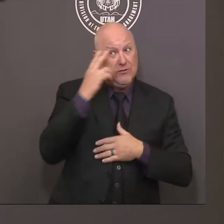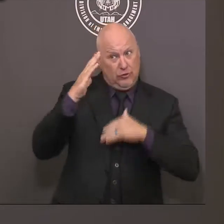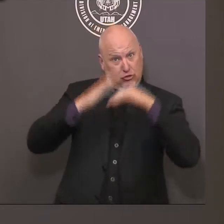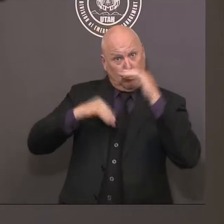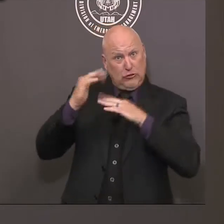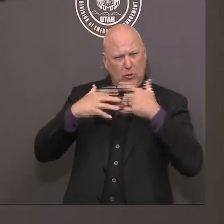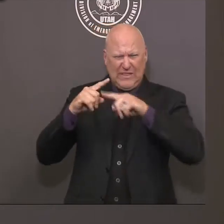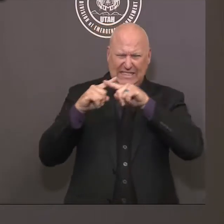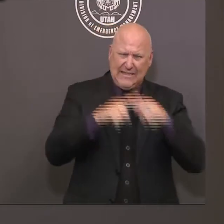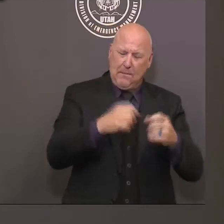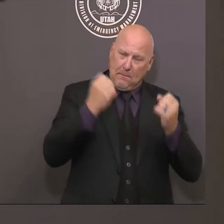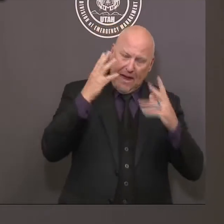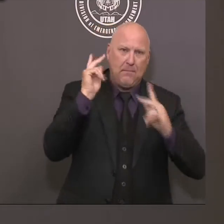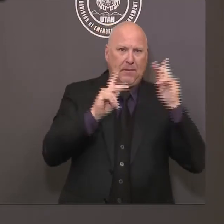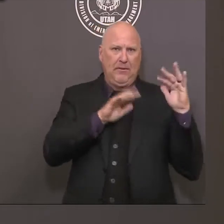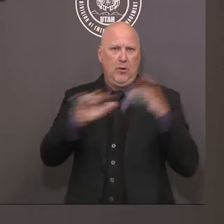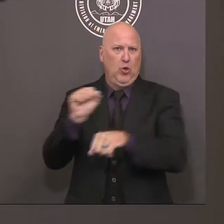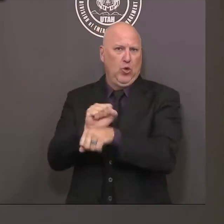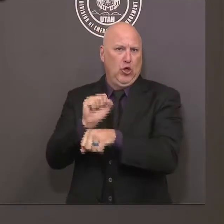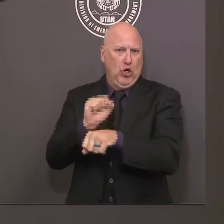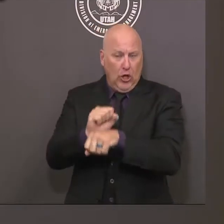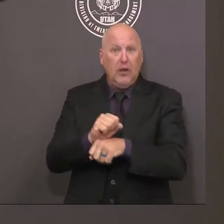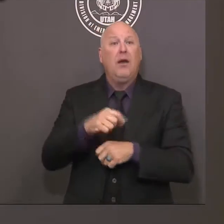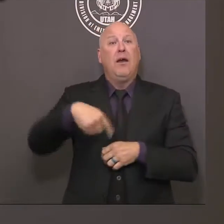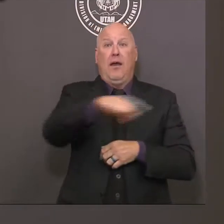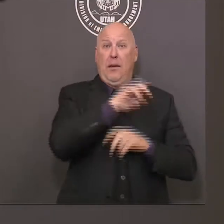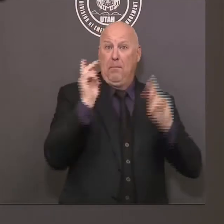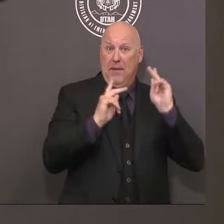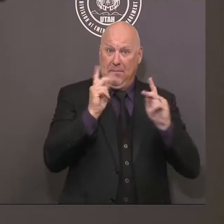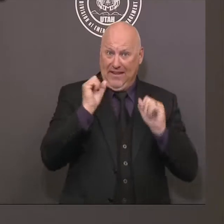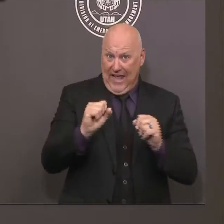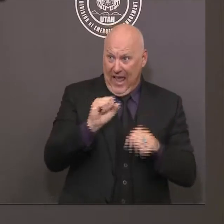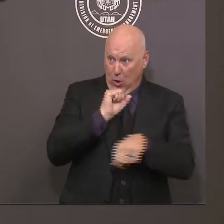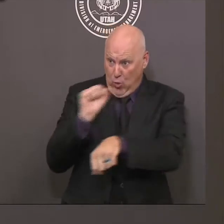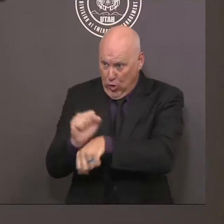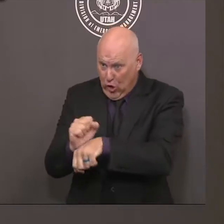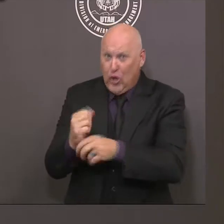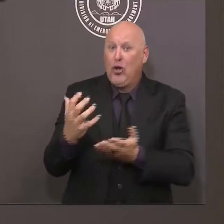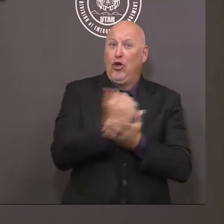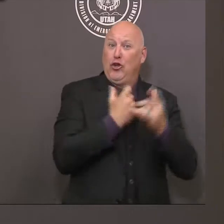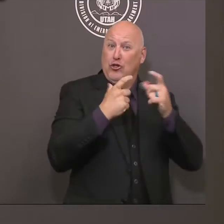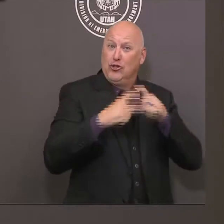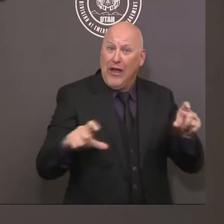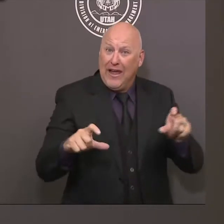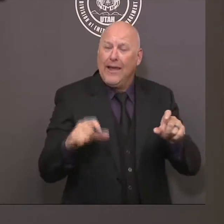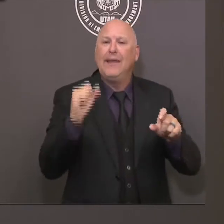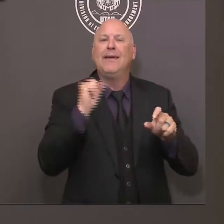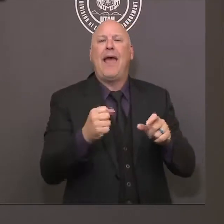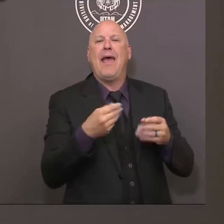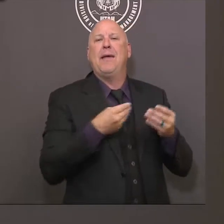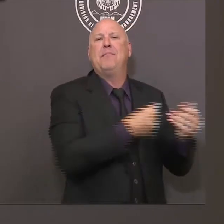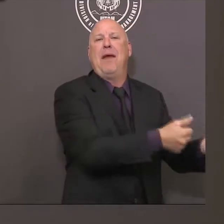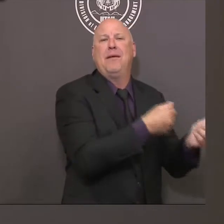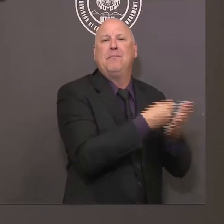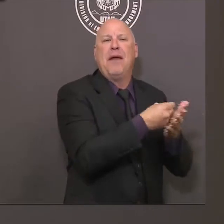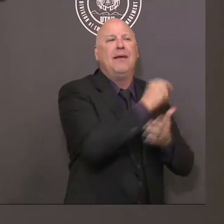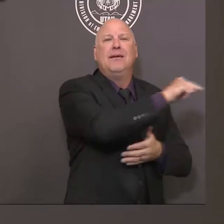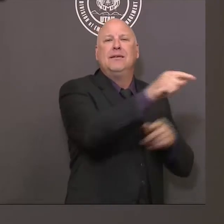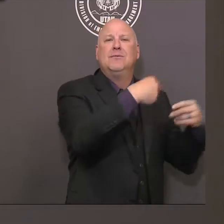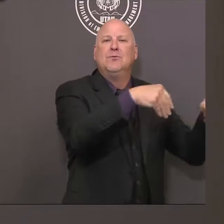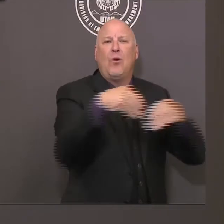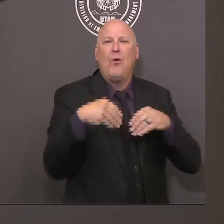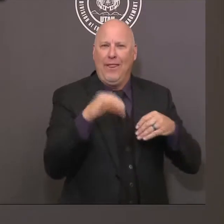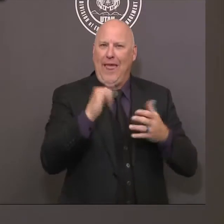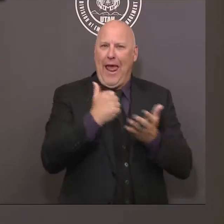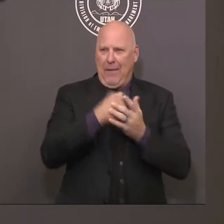infrastructure needs that we need to have in place to accommodate growth and prosperity, which we believe will come back to us once again as we've led the